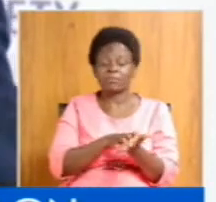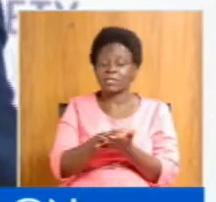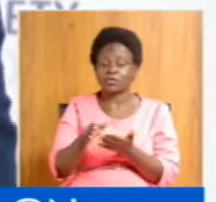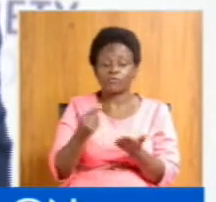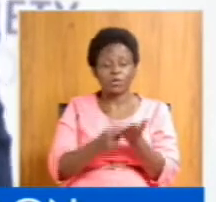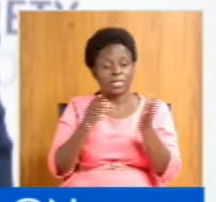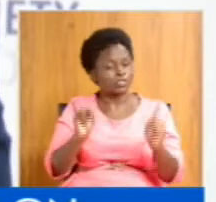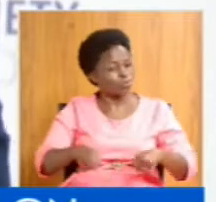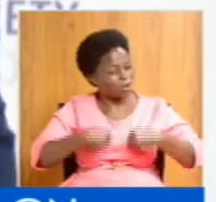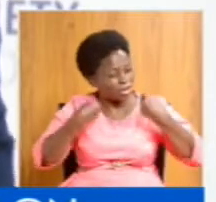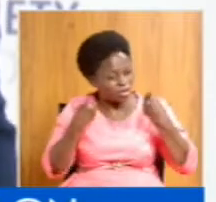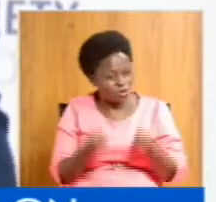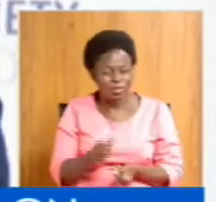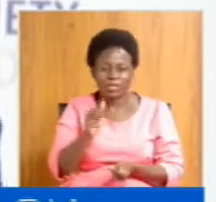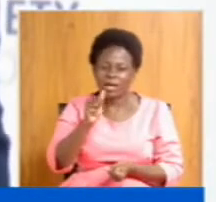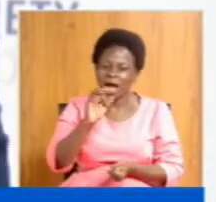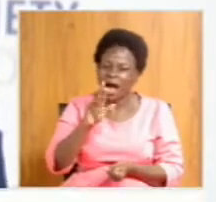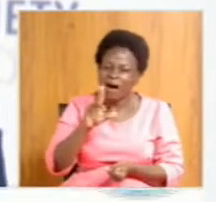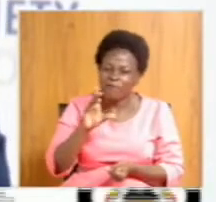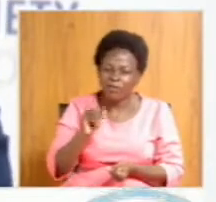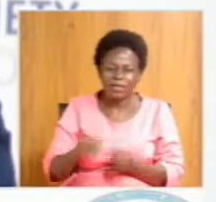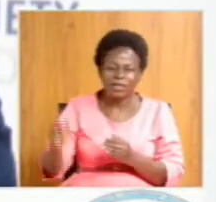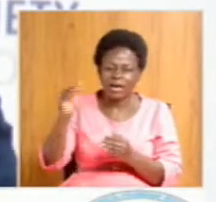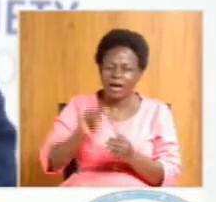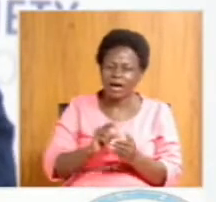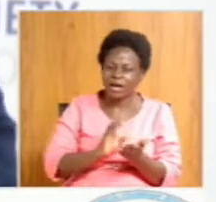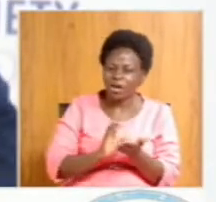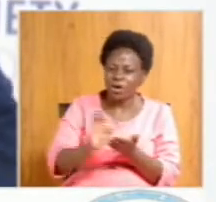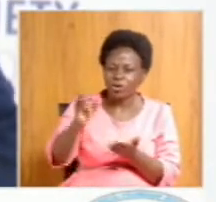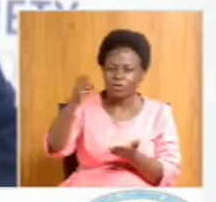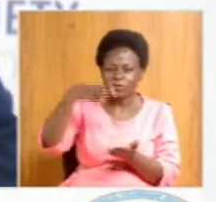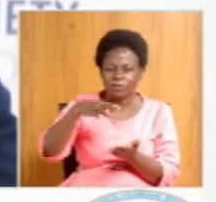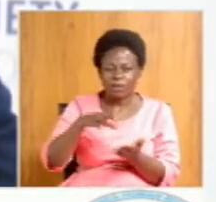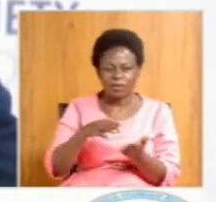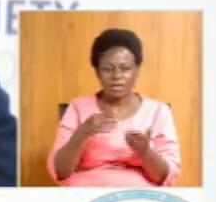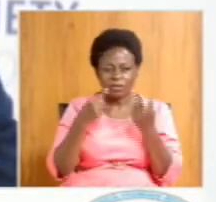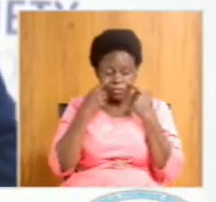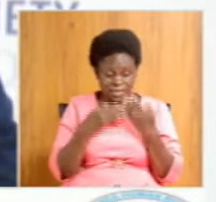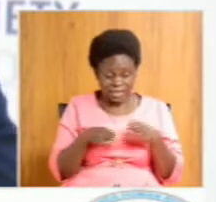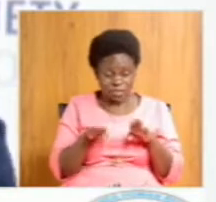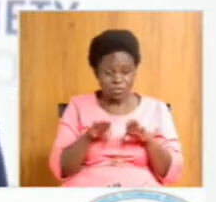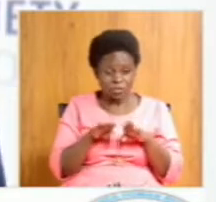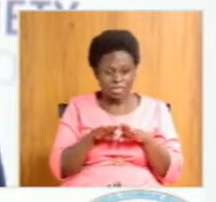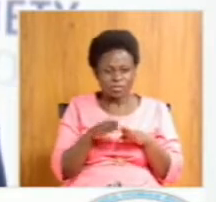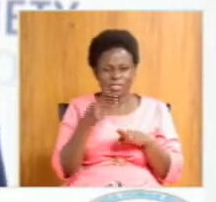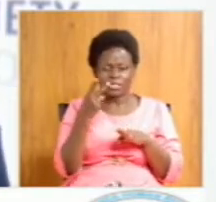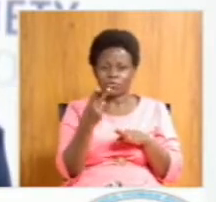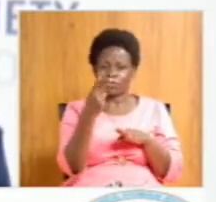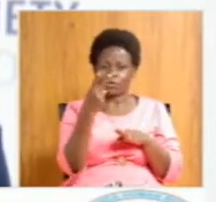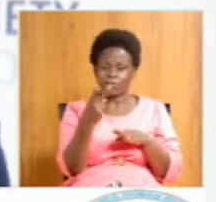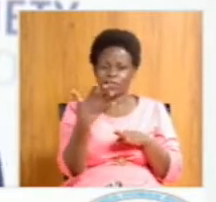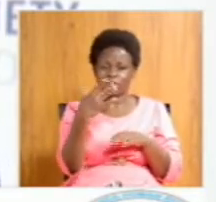cannot afford the high cost to log on to the power grid. So, upon signing this concession, it's a 25-year